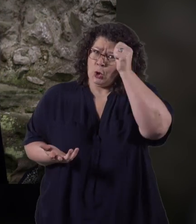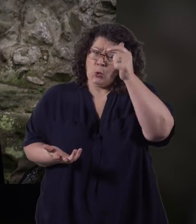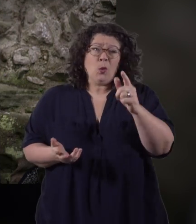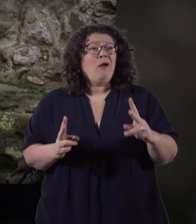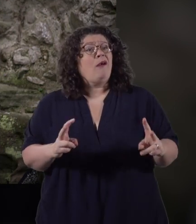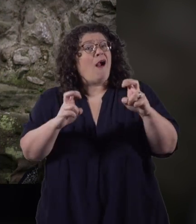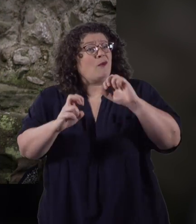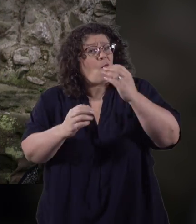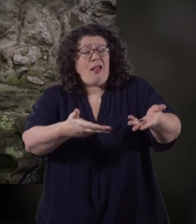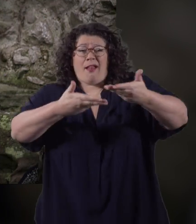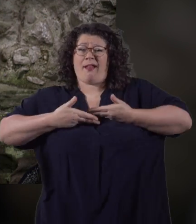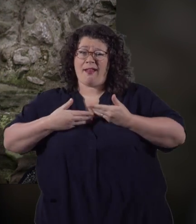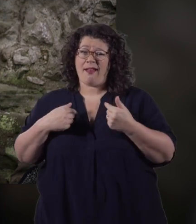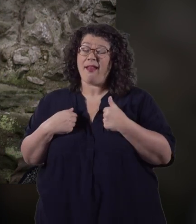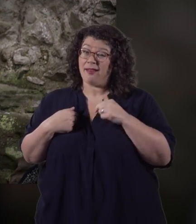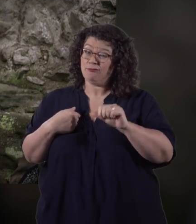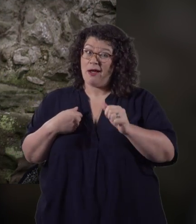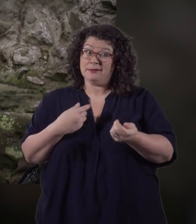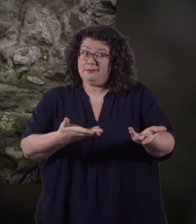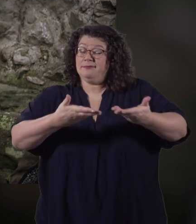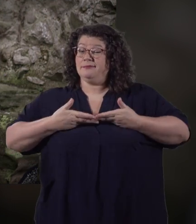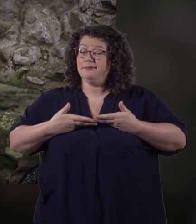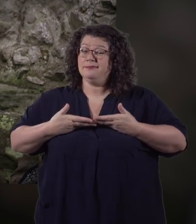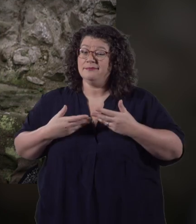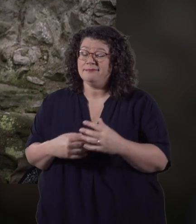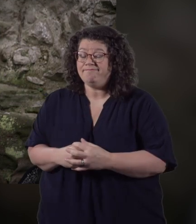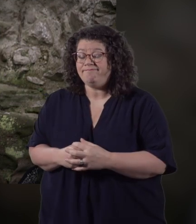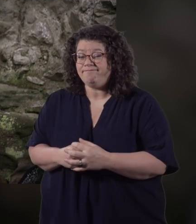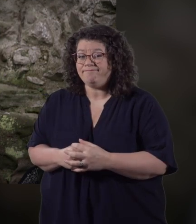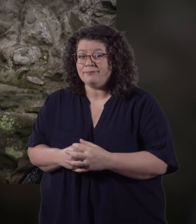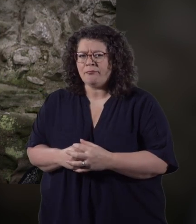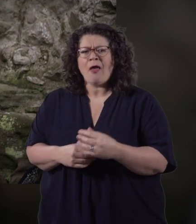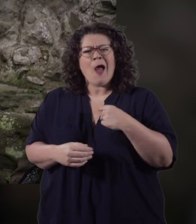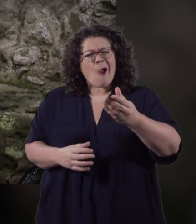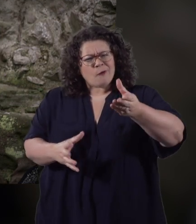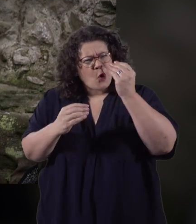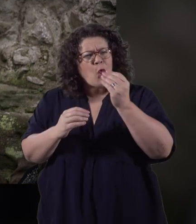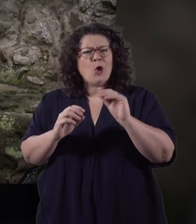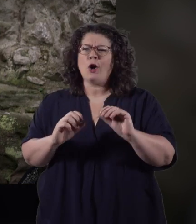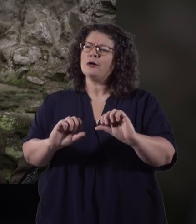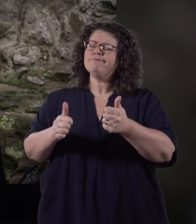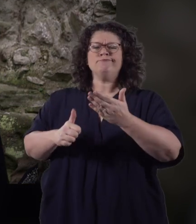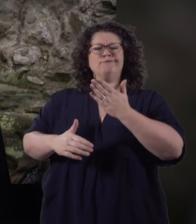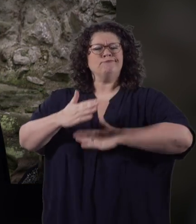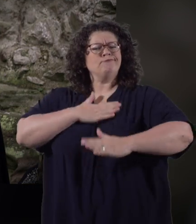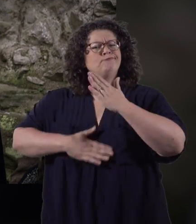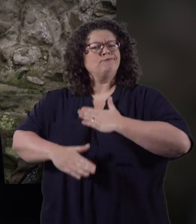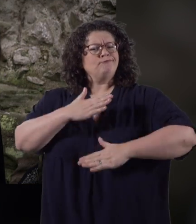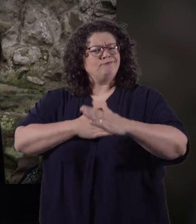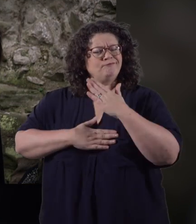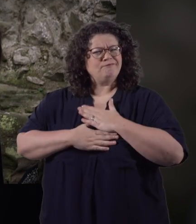I knew that they would become mine in the future, and indeed that has become so. I also learned something of the more